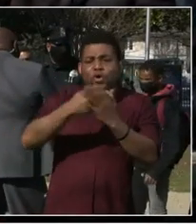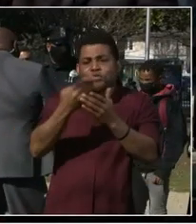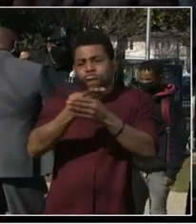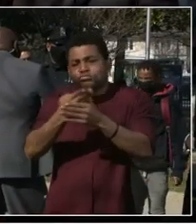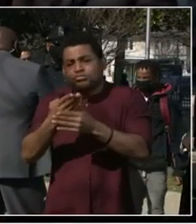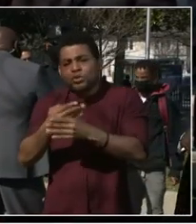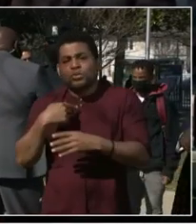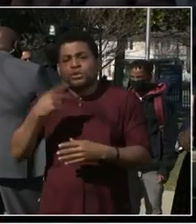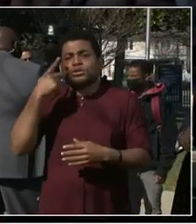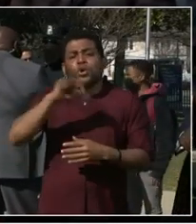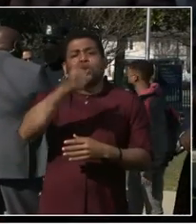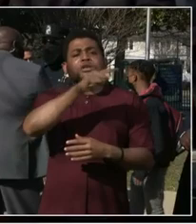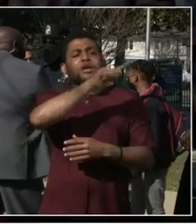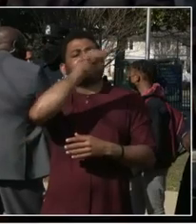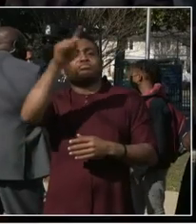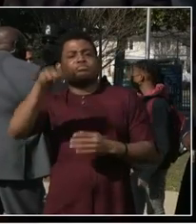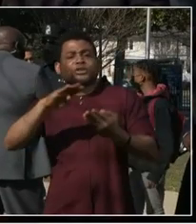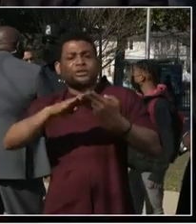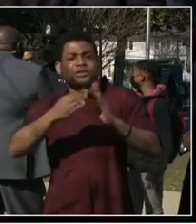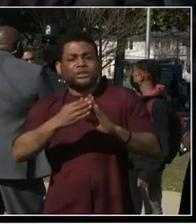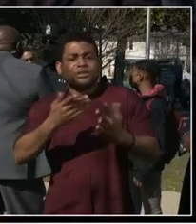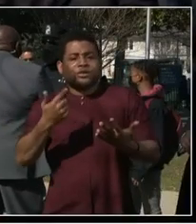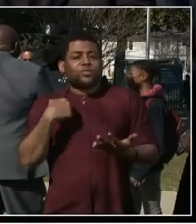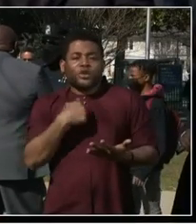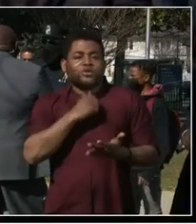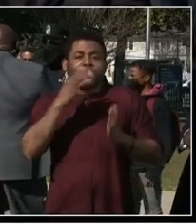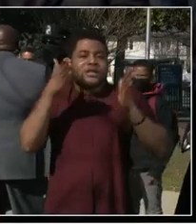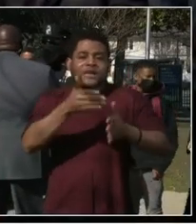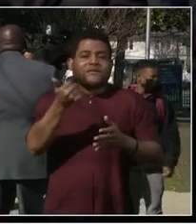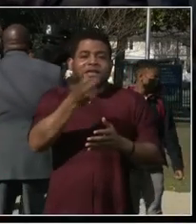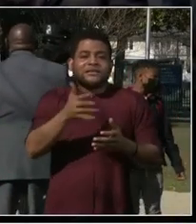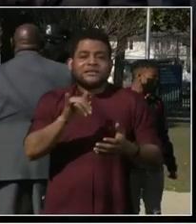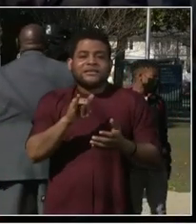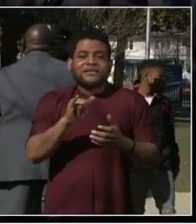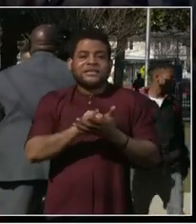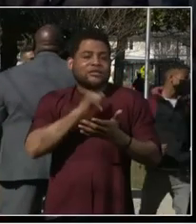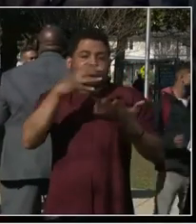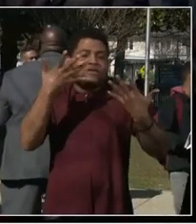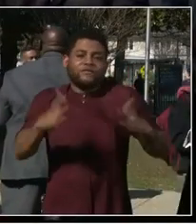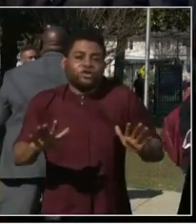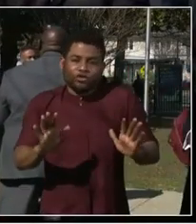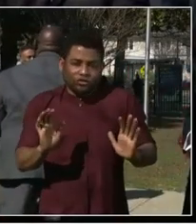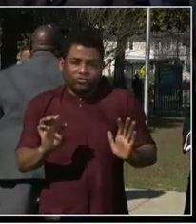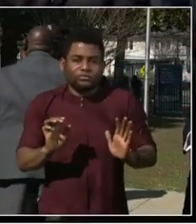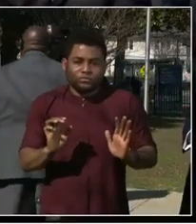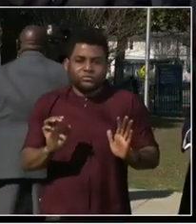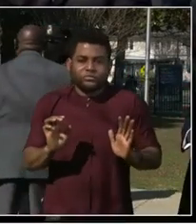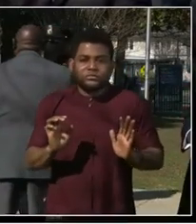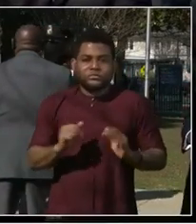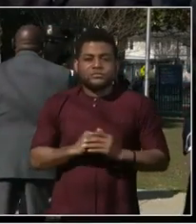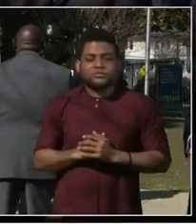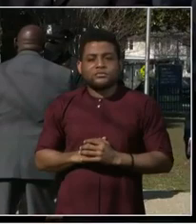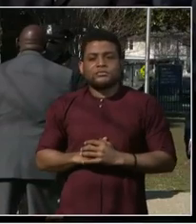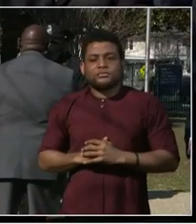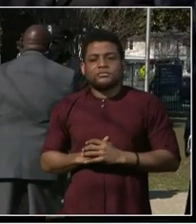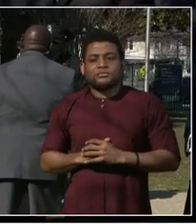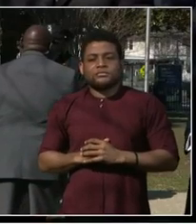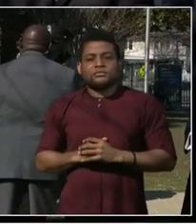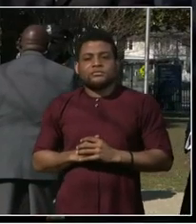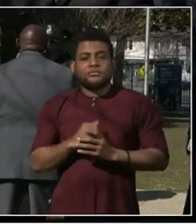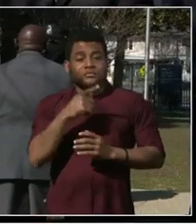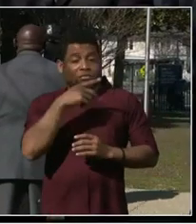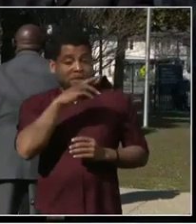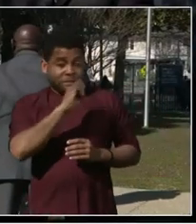there. Again, no stone unturned. Can you say as to whether any police departments have contacted you after hearing about this case, about